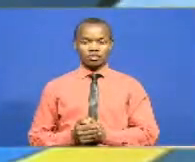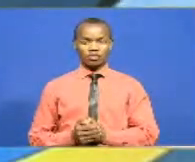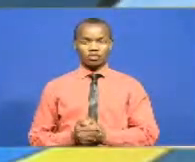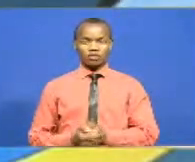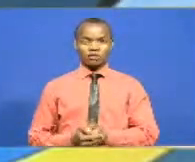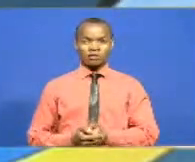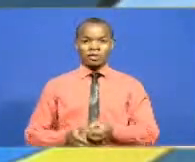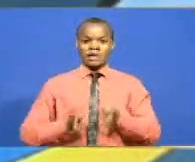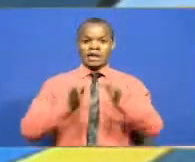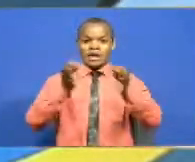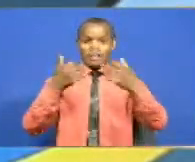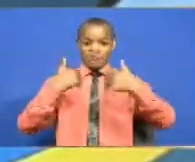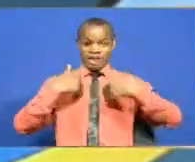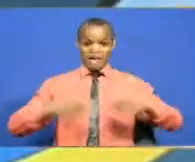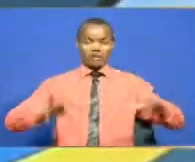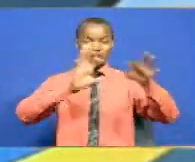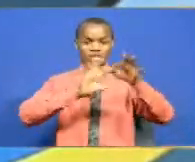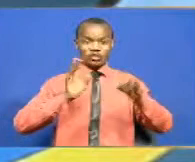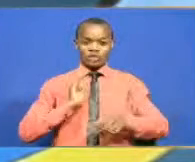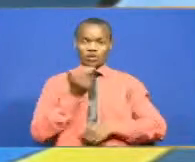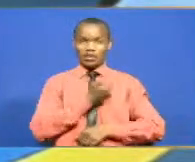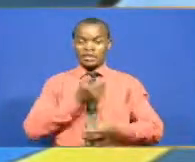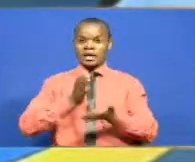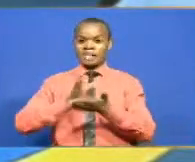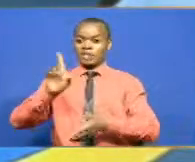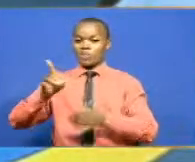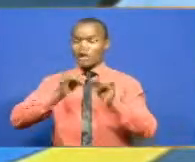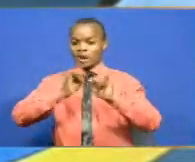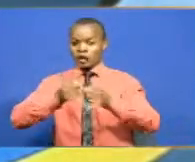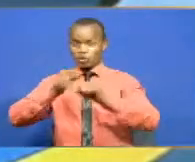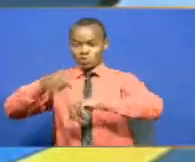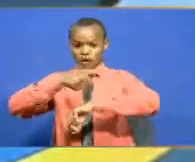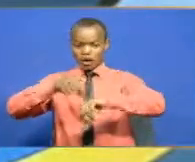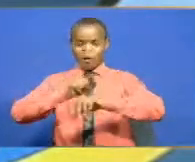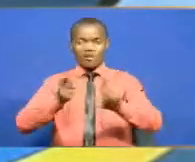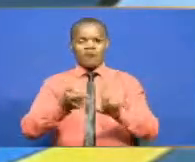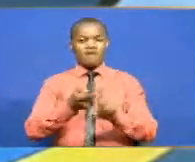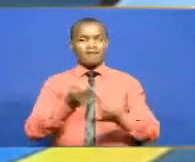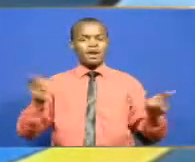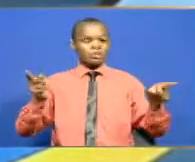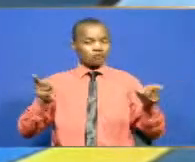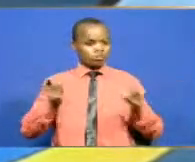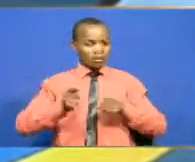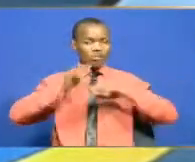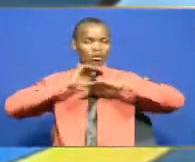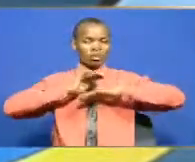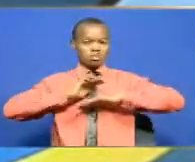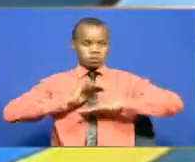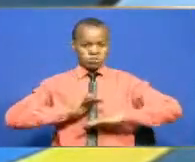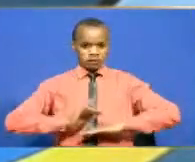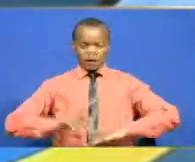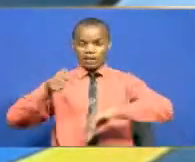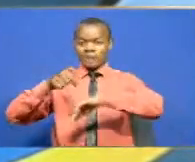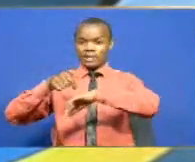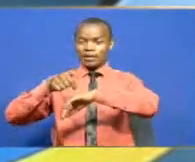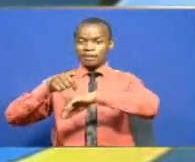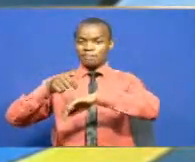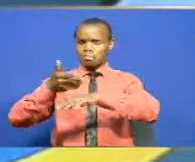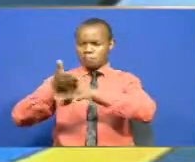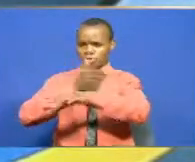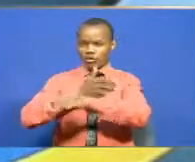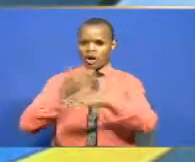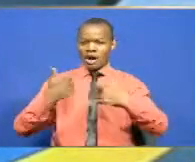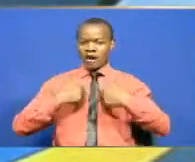In case you just joined us, this is Channel One News. We're taking our first short, quick break. But before then, let me appreciate